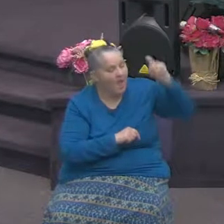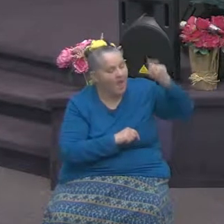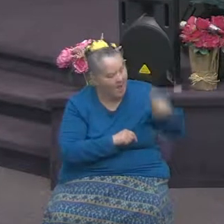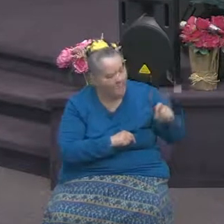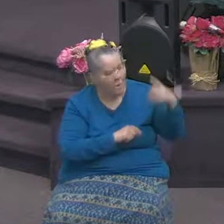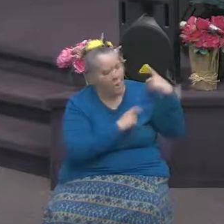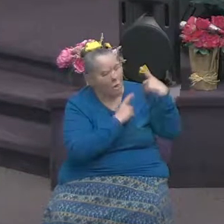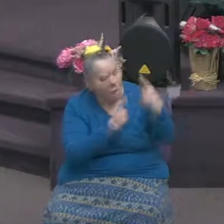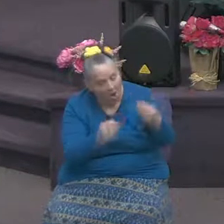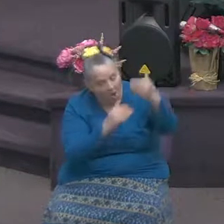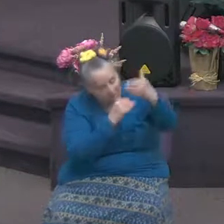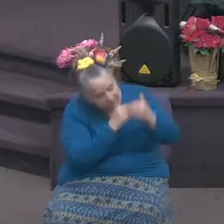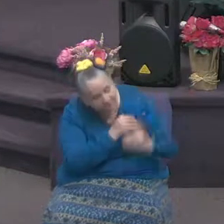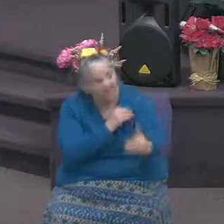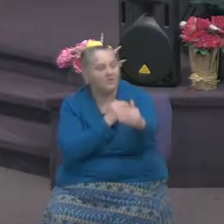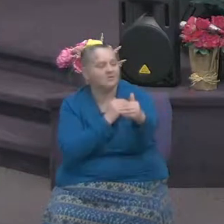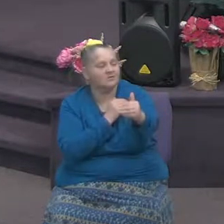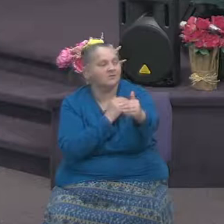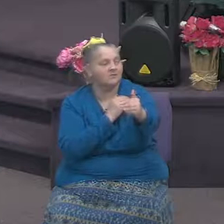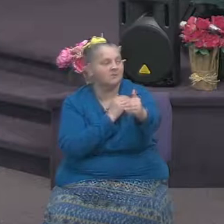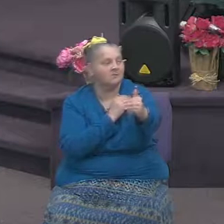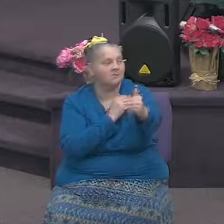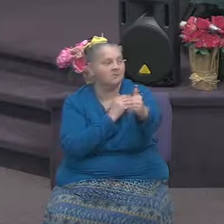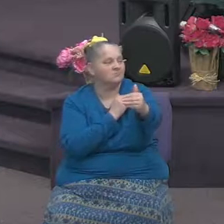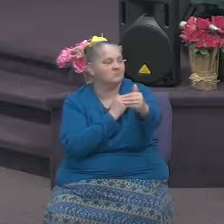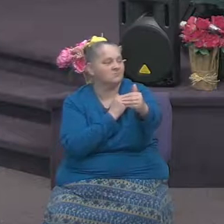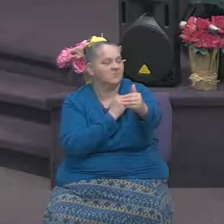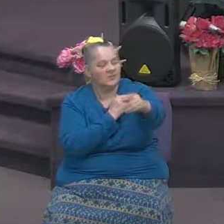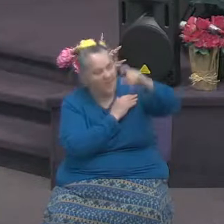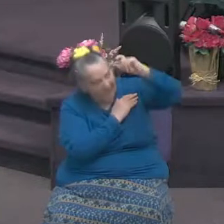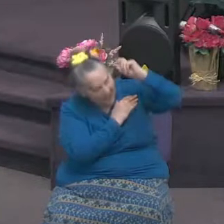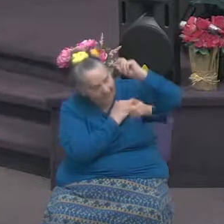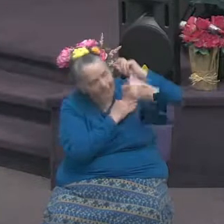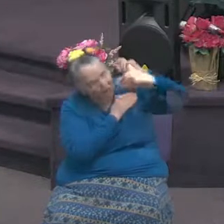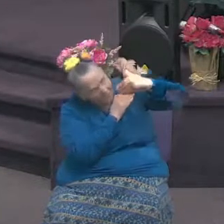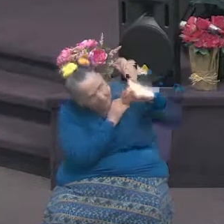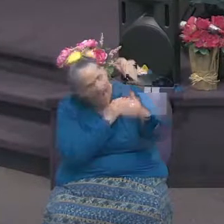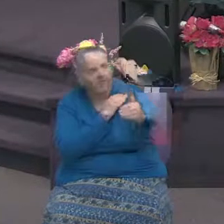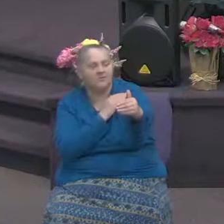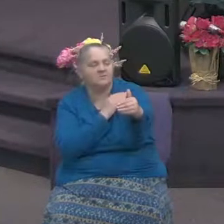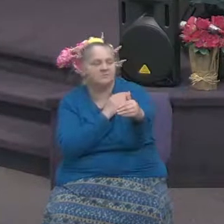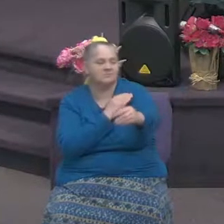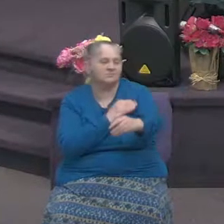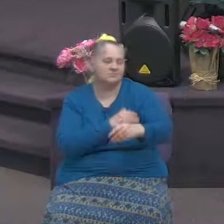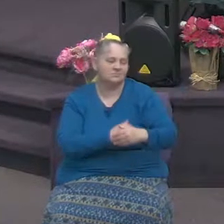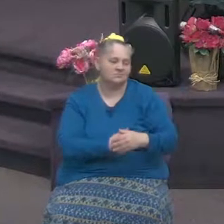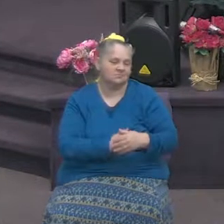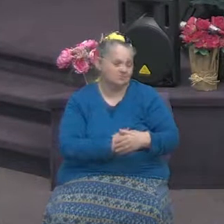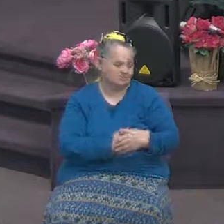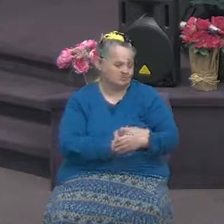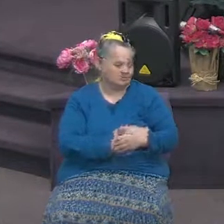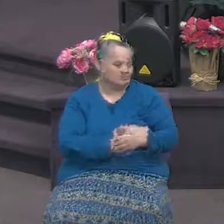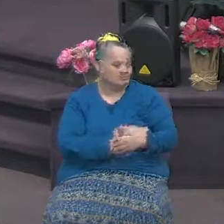Go forward. You must go forward.